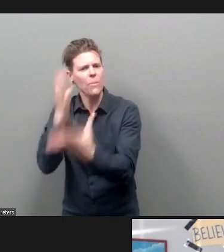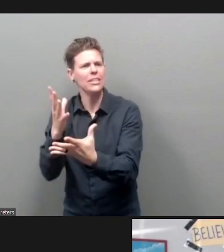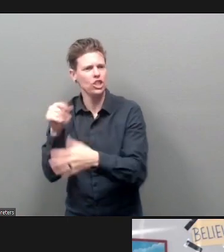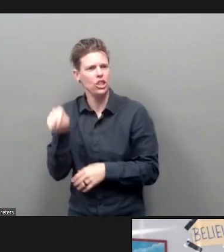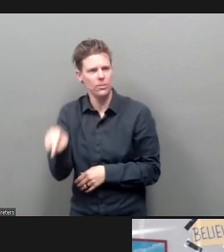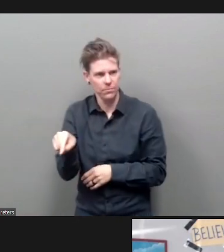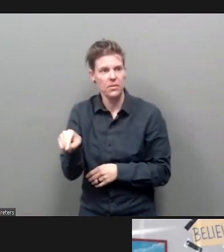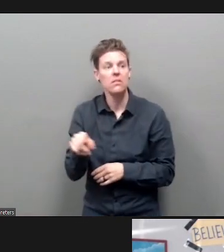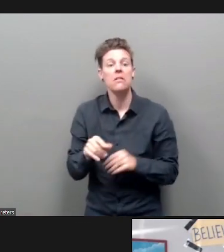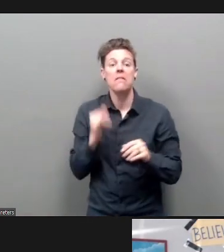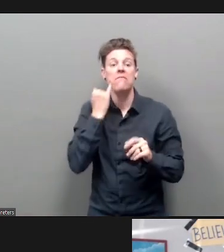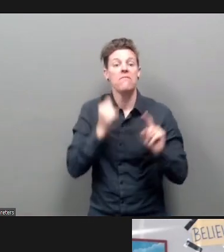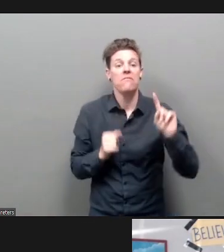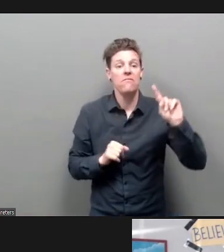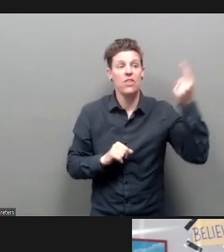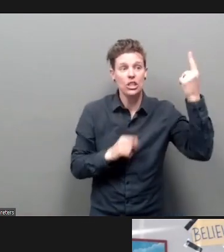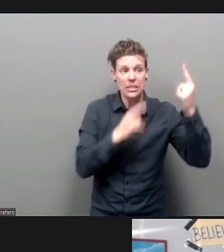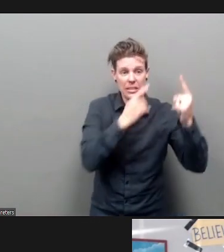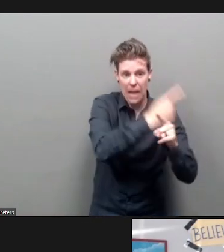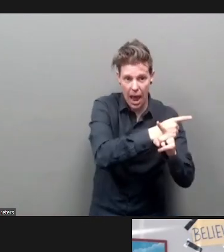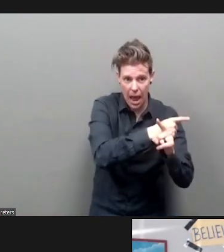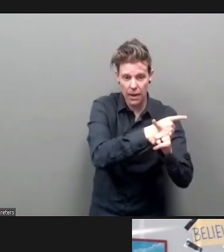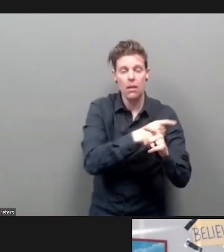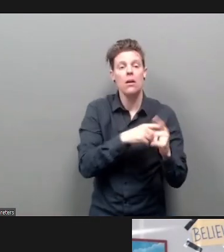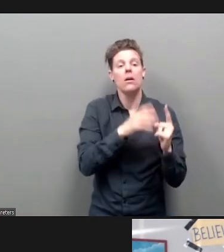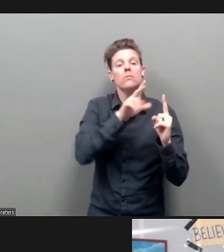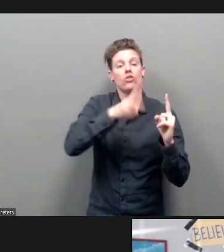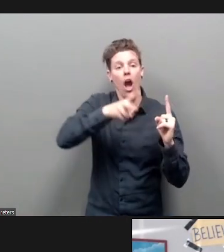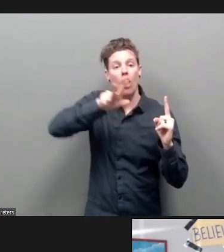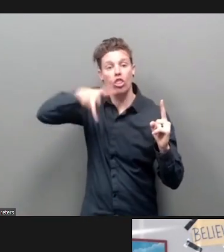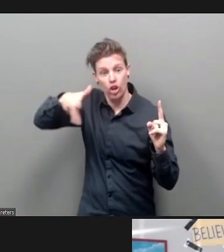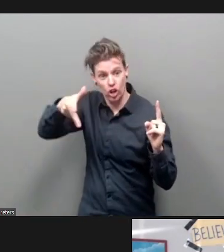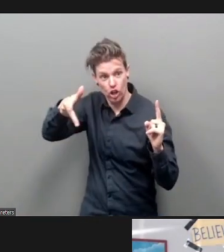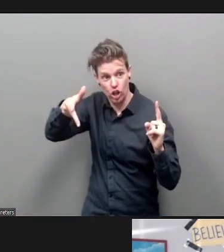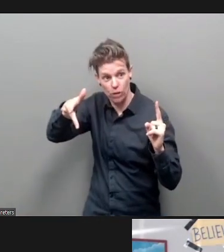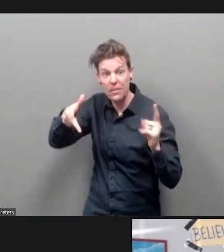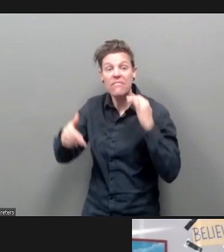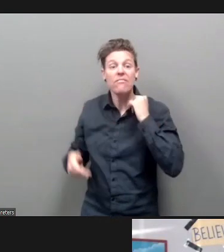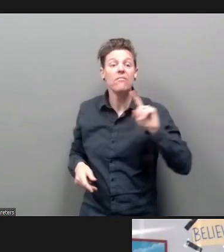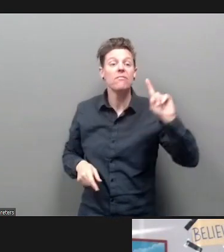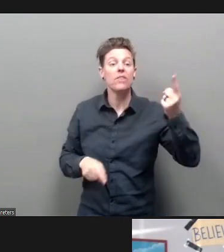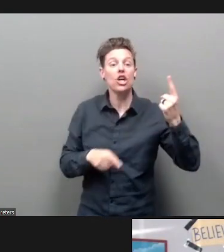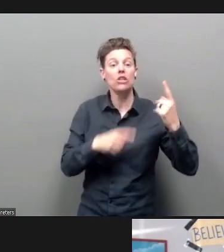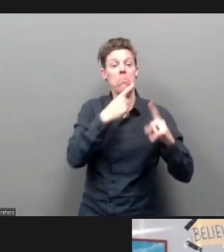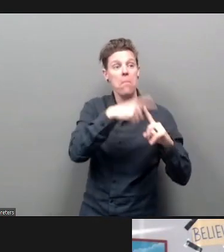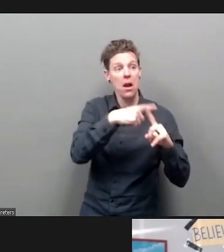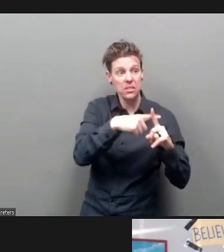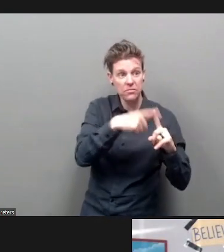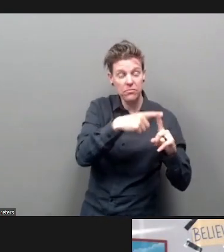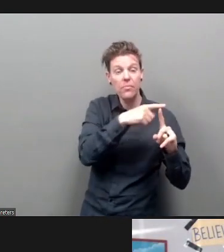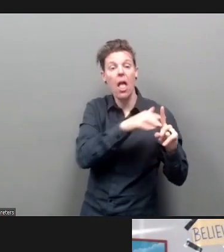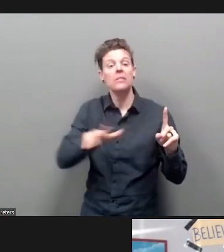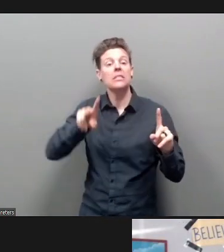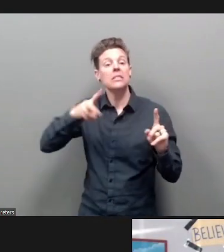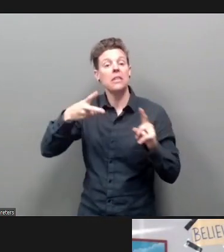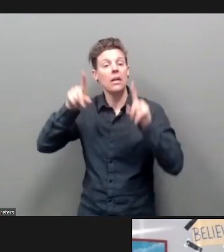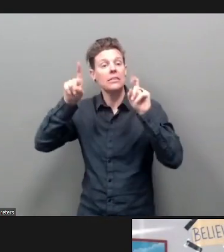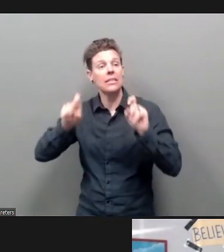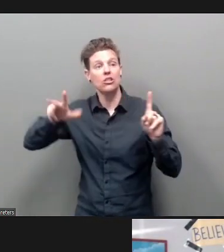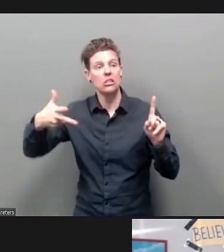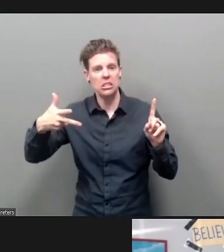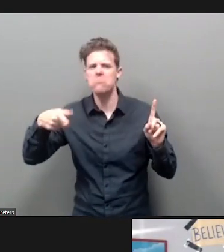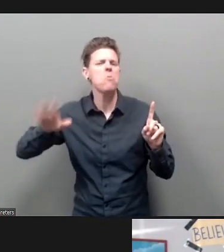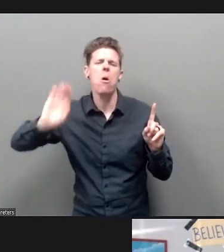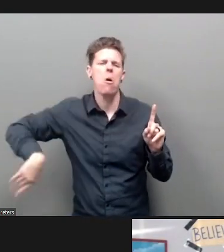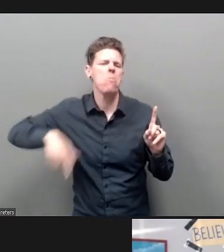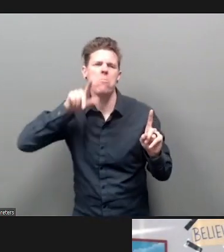3. If it's positive, you don't need to use the other test. I would save that for somebody in your family who needs to be tested now.